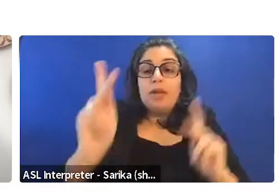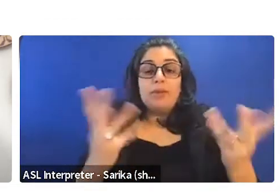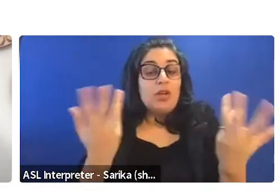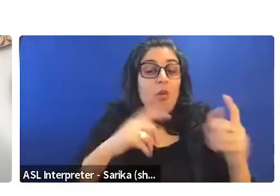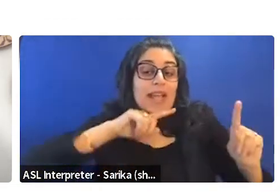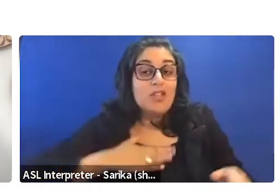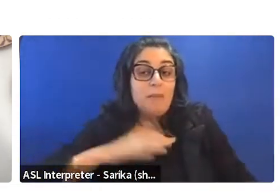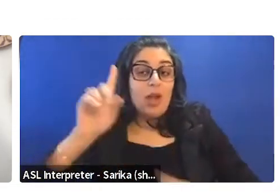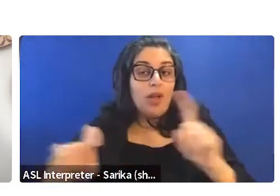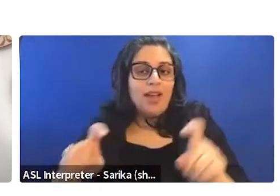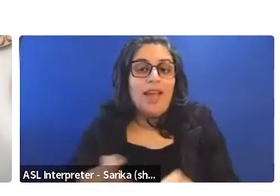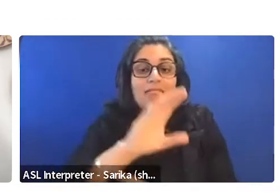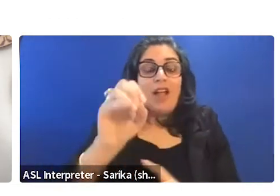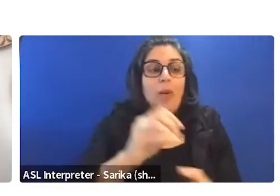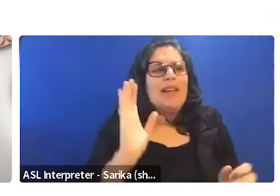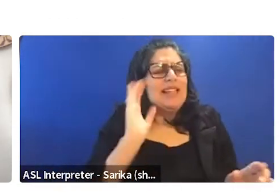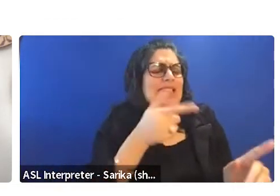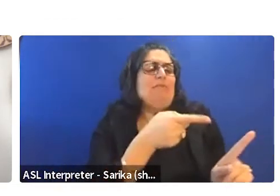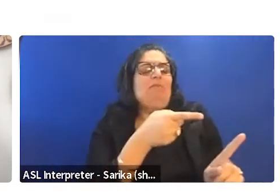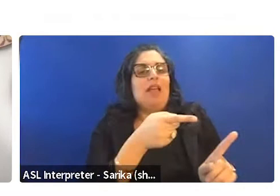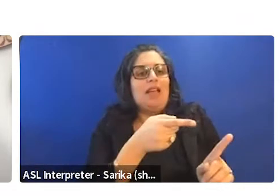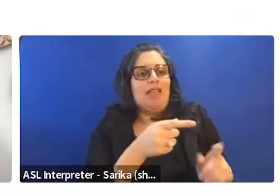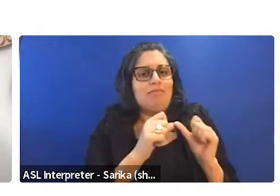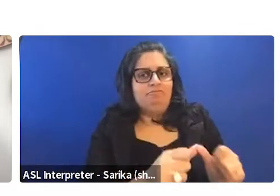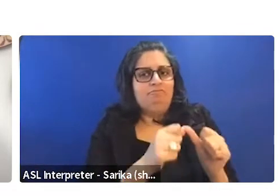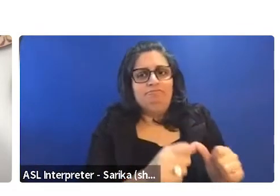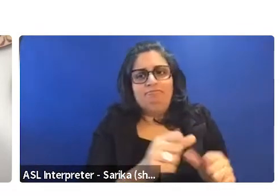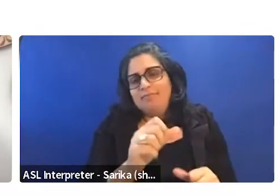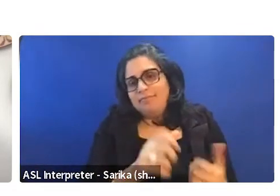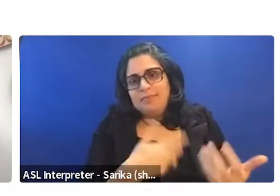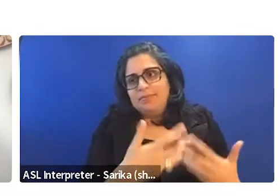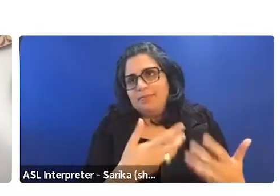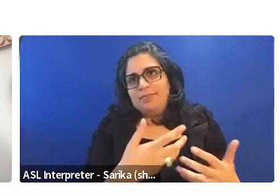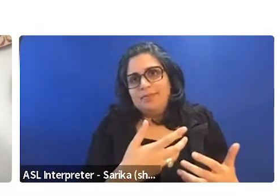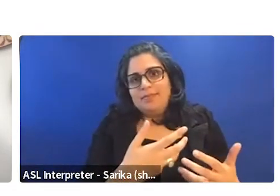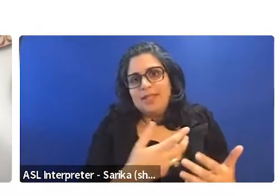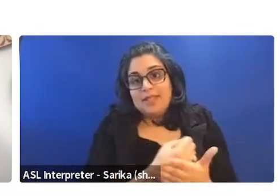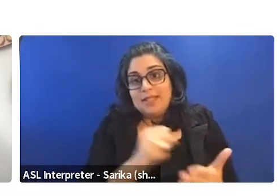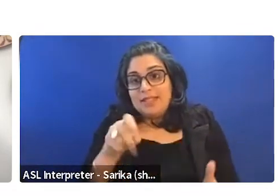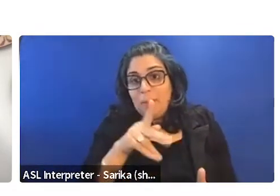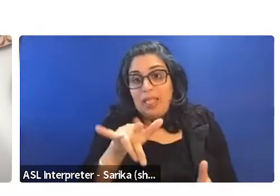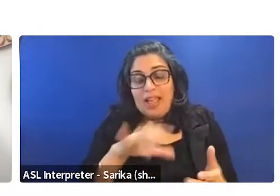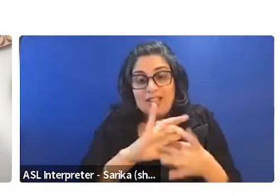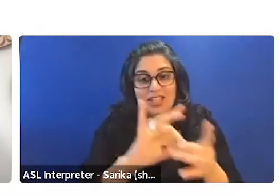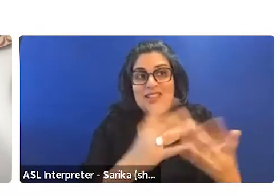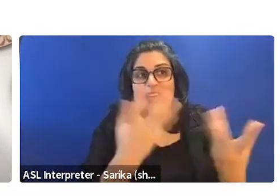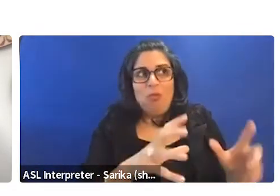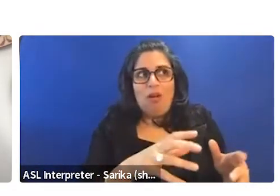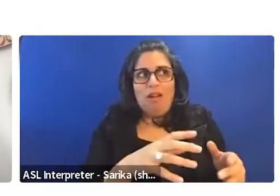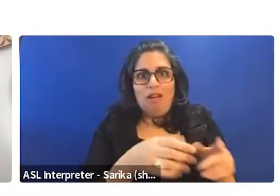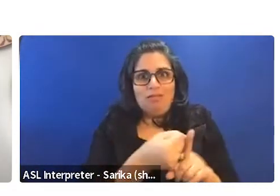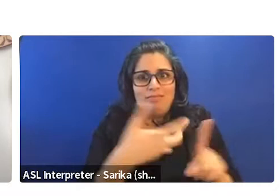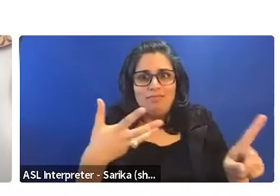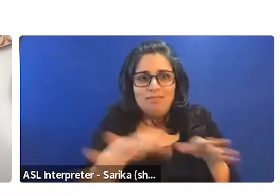And even the companies that seemed to have more of a sustainable supply chain didn't want to share with me what